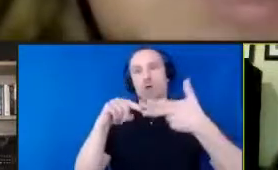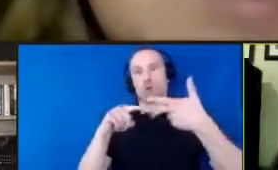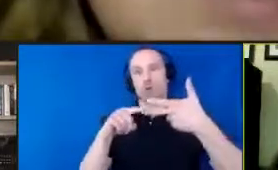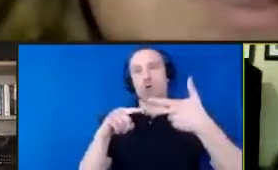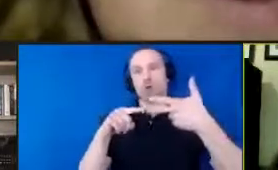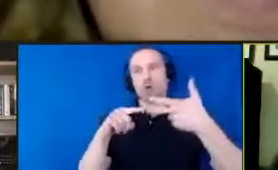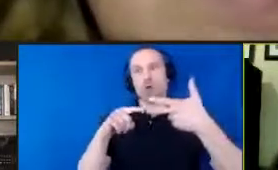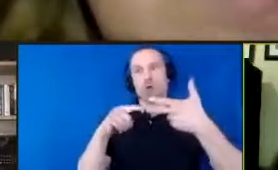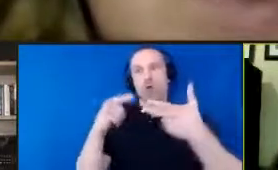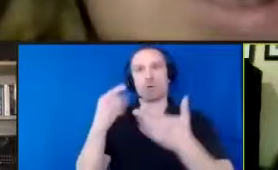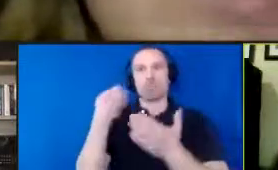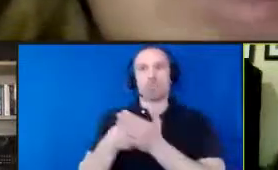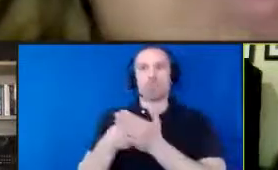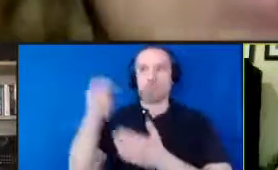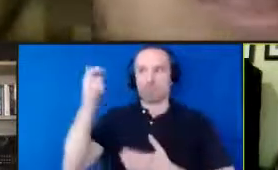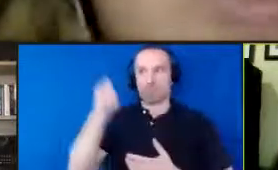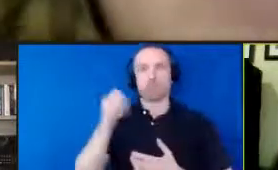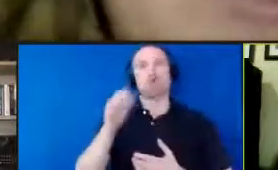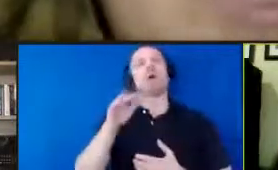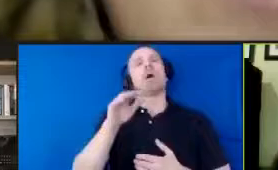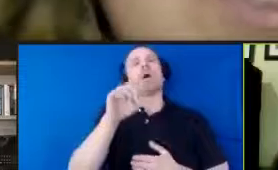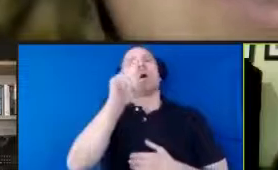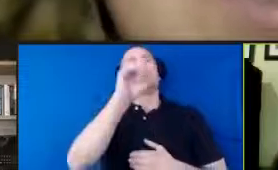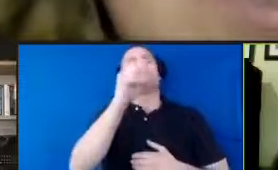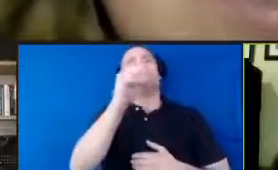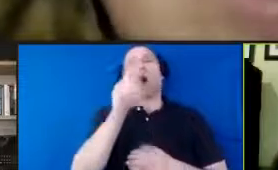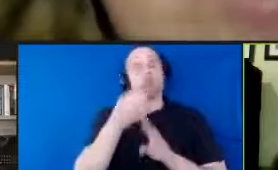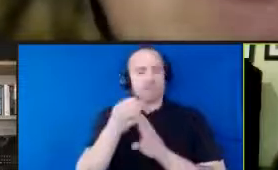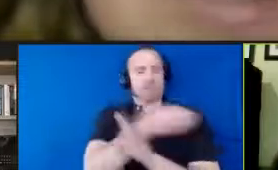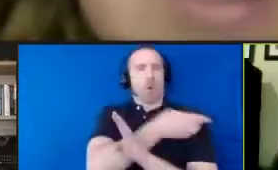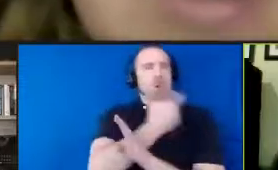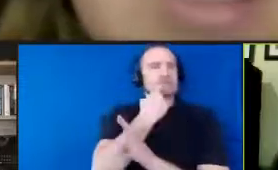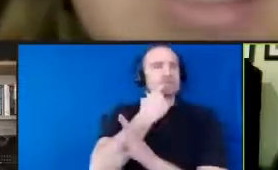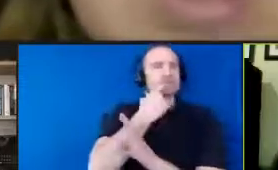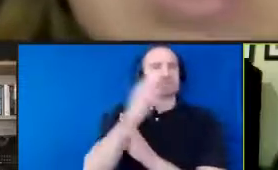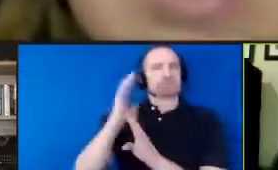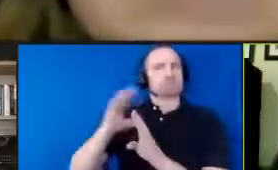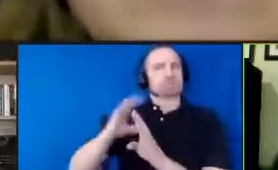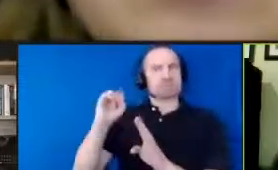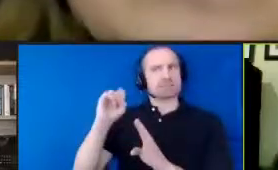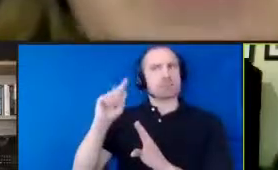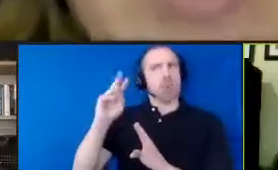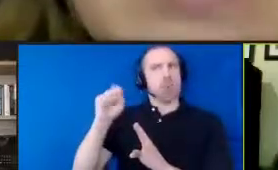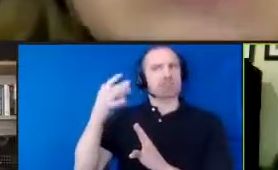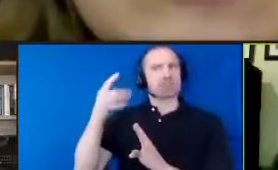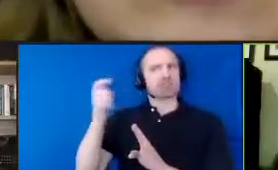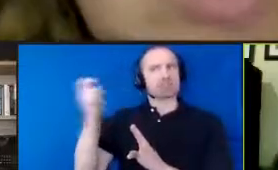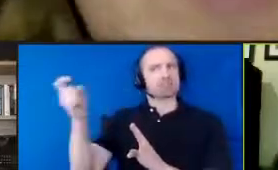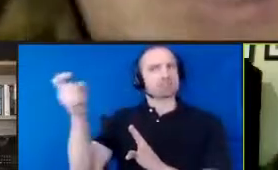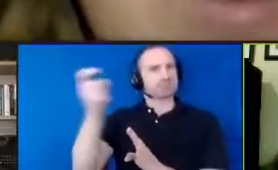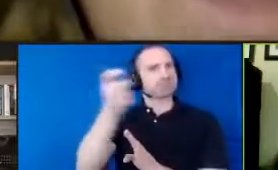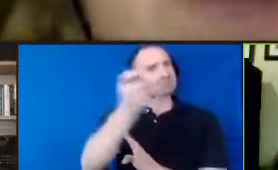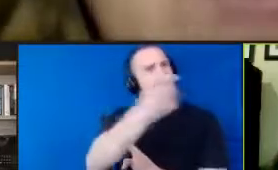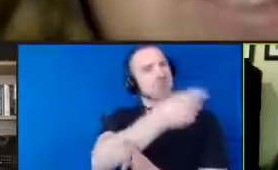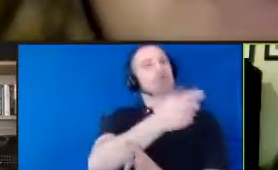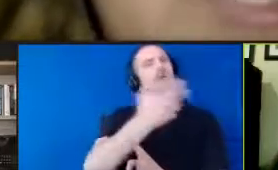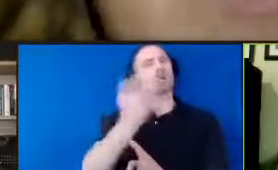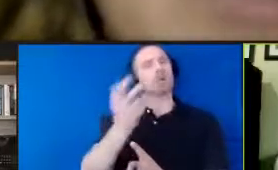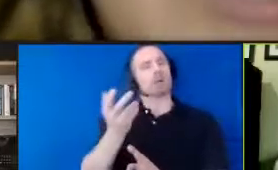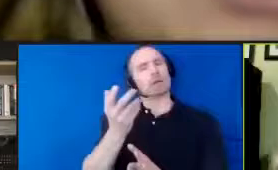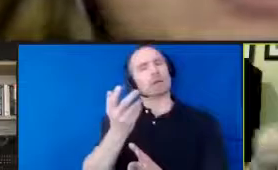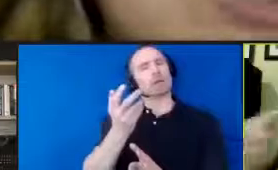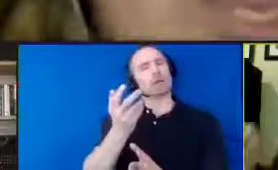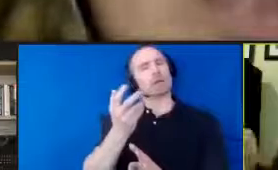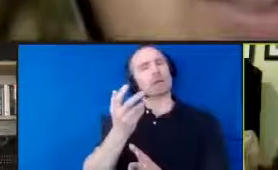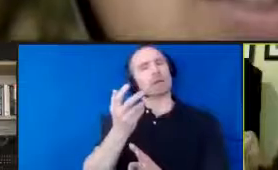past stimulus that has been given to residents, there's also been an amount that's